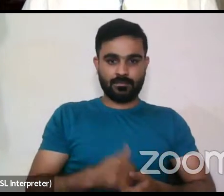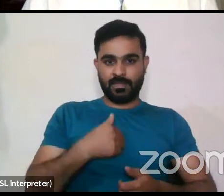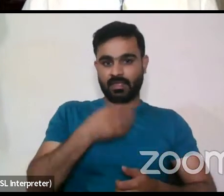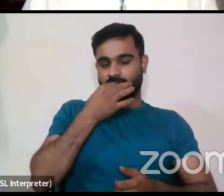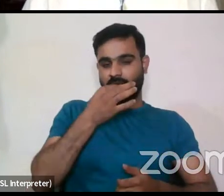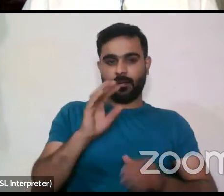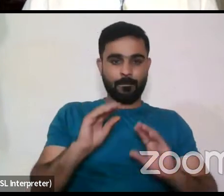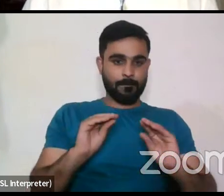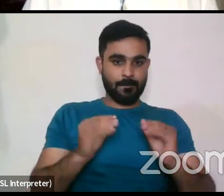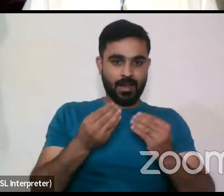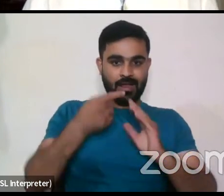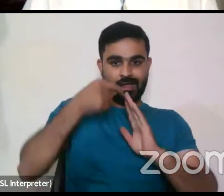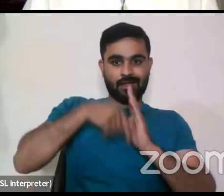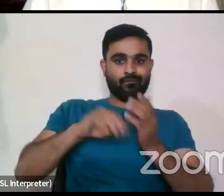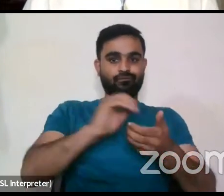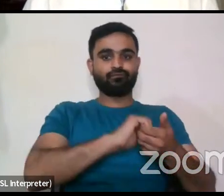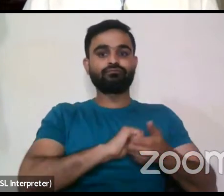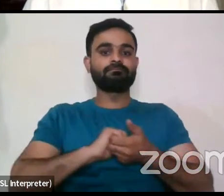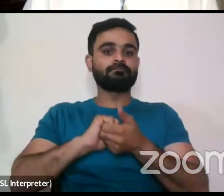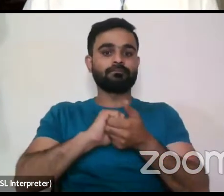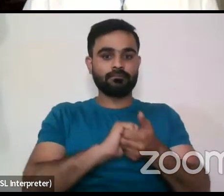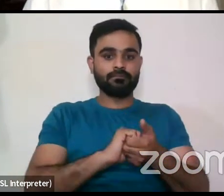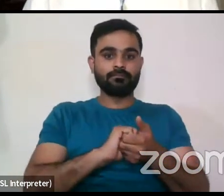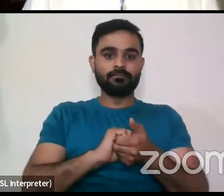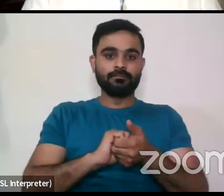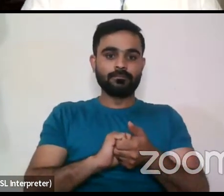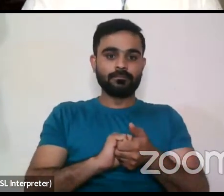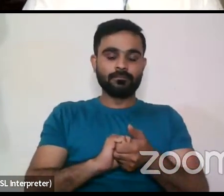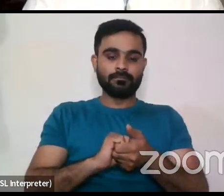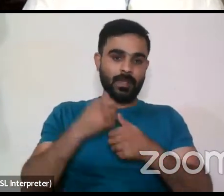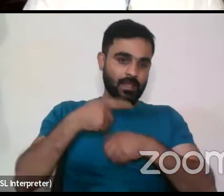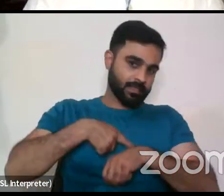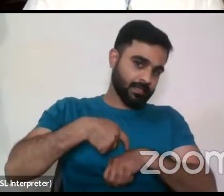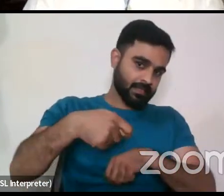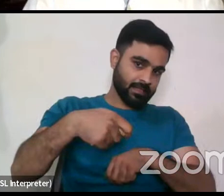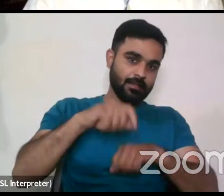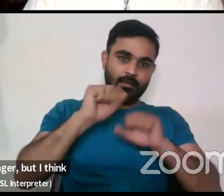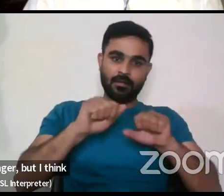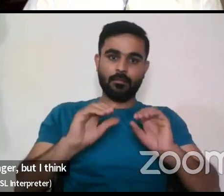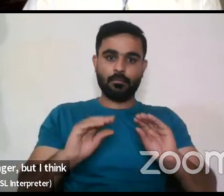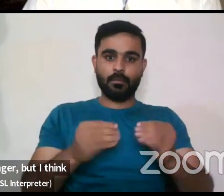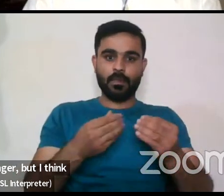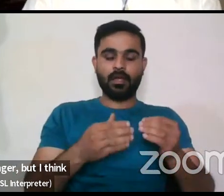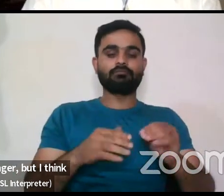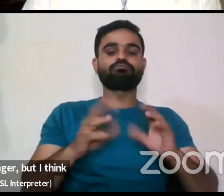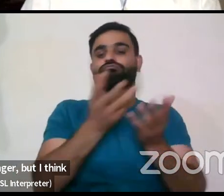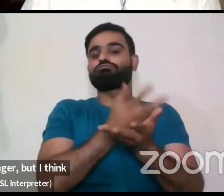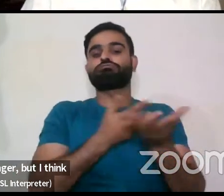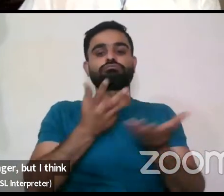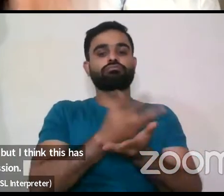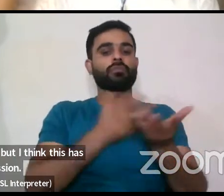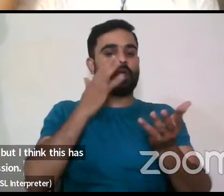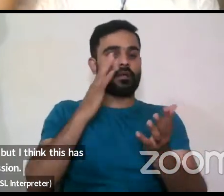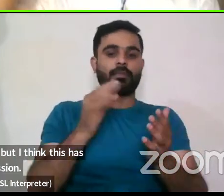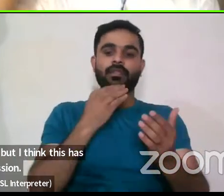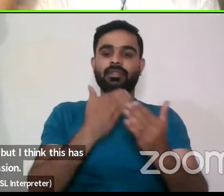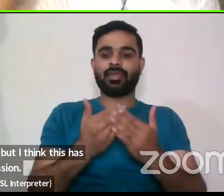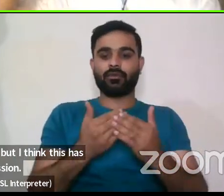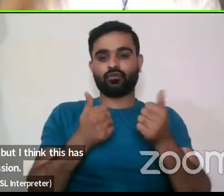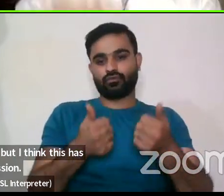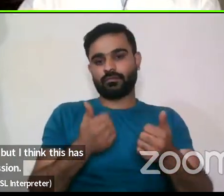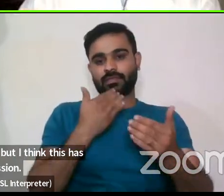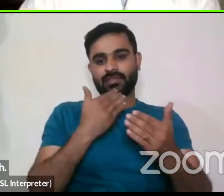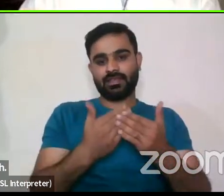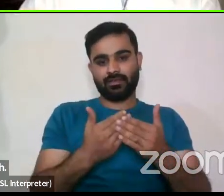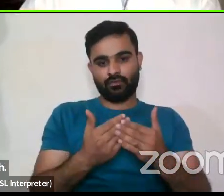for a better, more engaged panel. I think we could have gone on for longer, but I think this has been a very fruitful discussion. So thank you very much. Thank you,